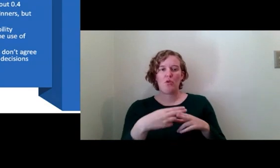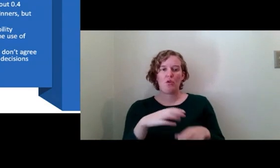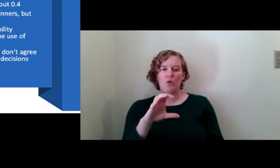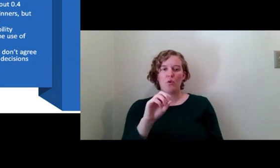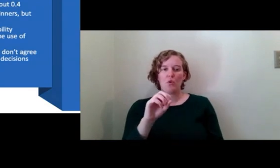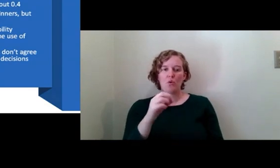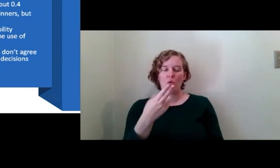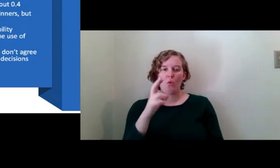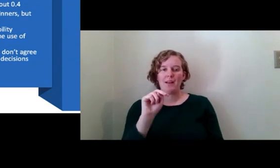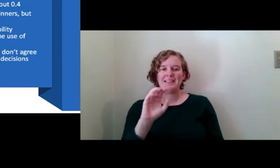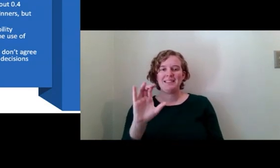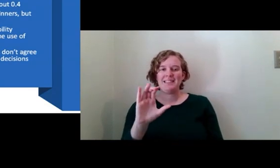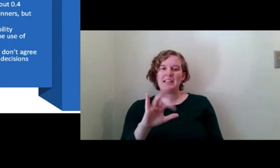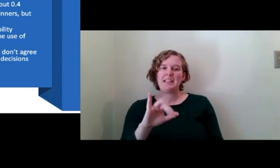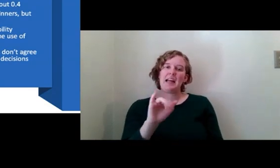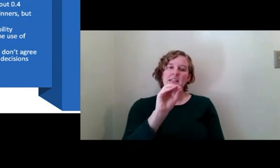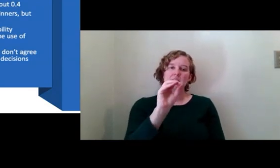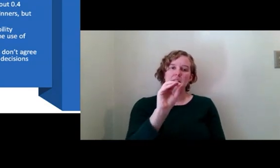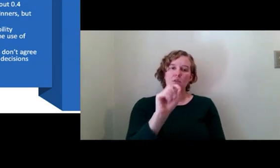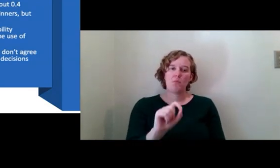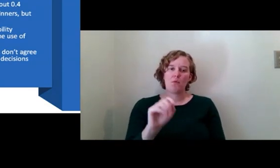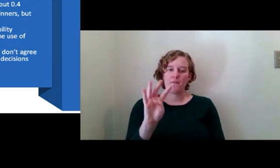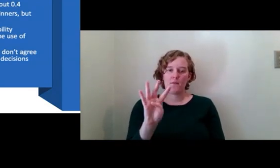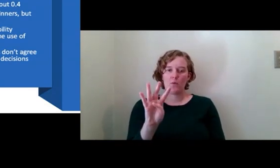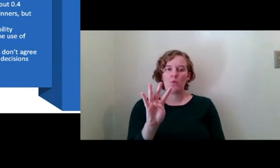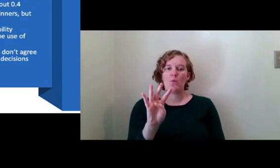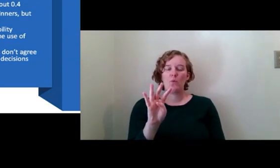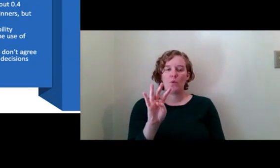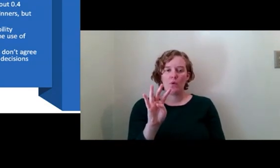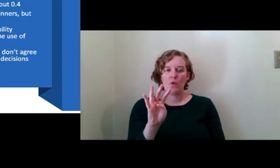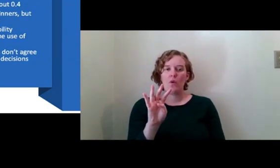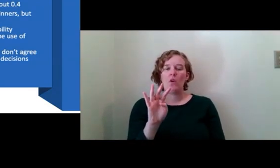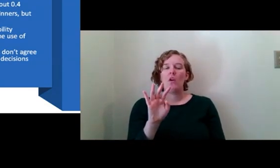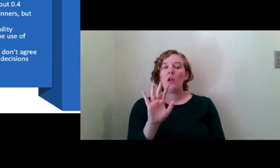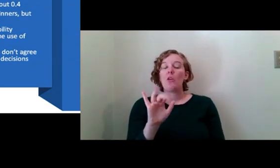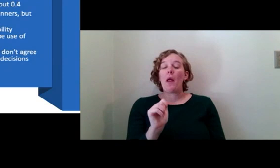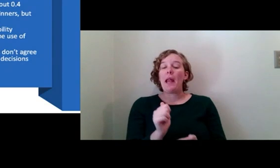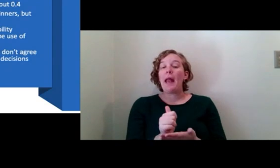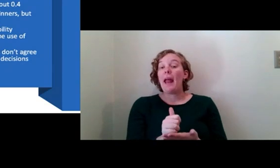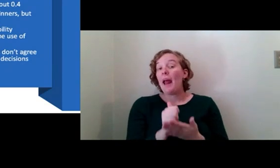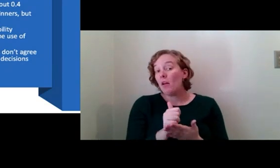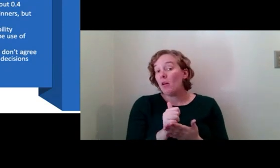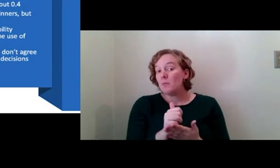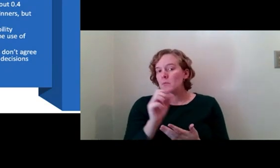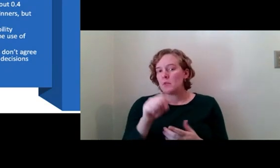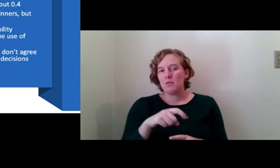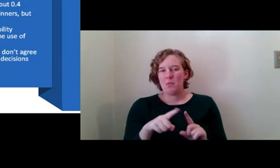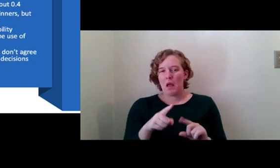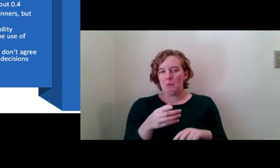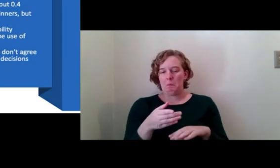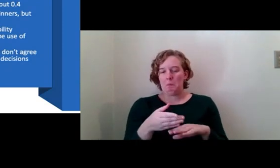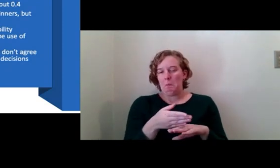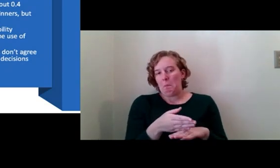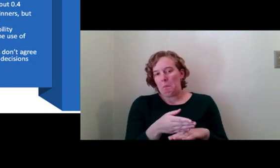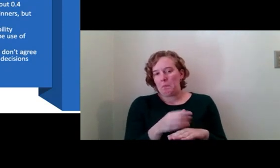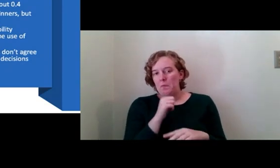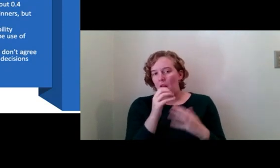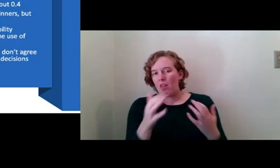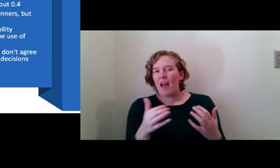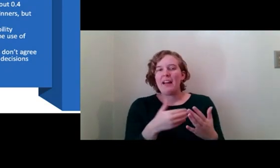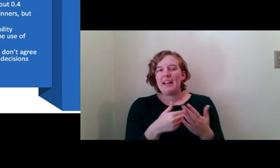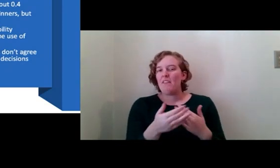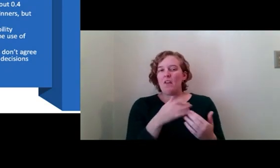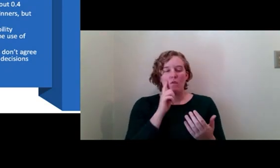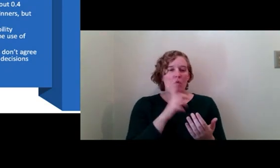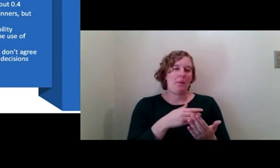it's about 0.4. What that really means is that it helps, just not very much, even for beginners. So